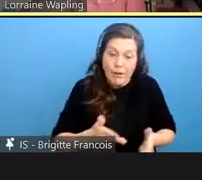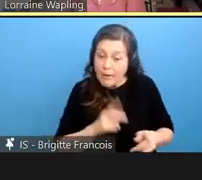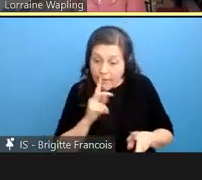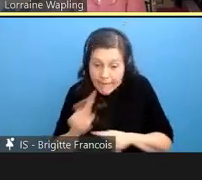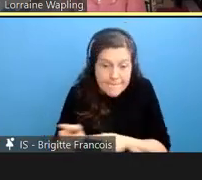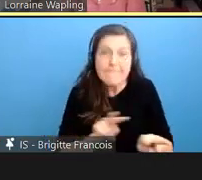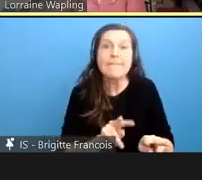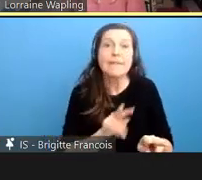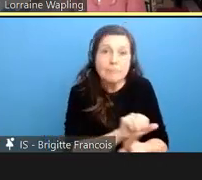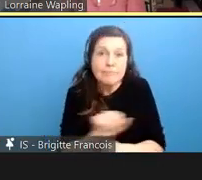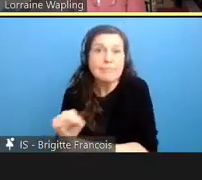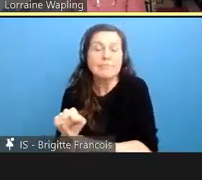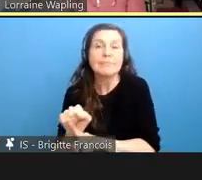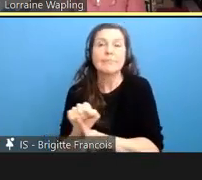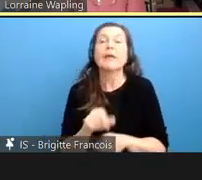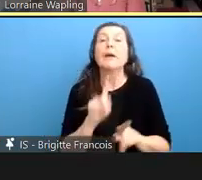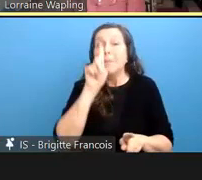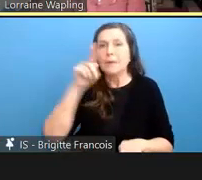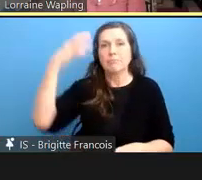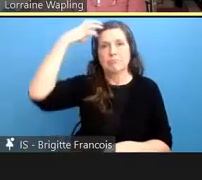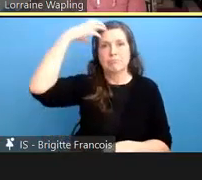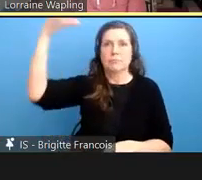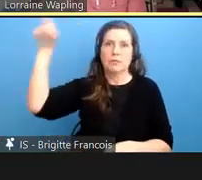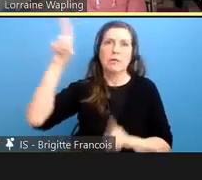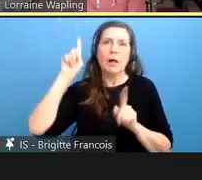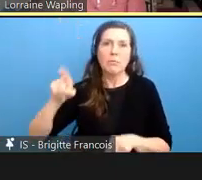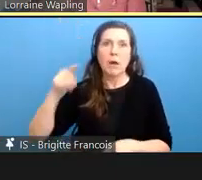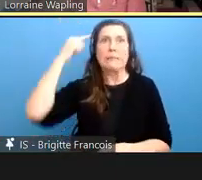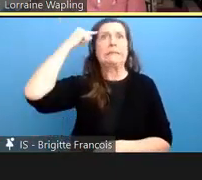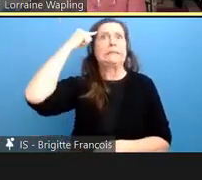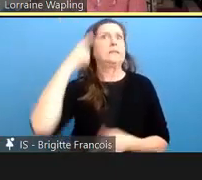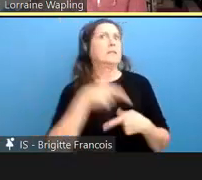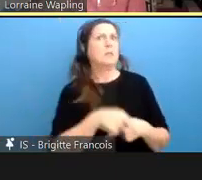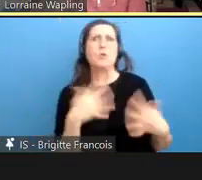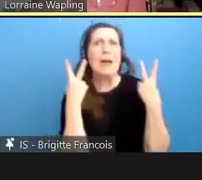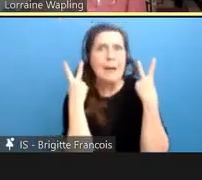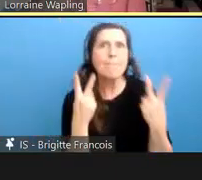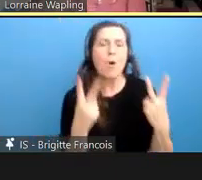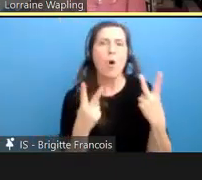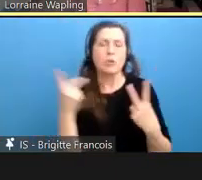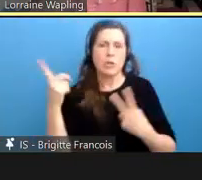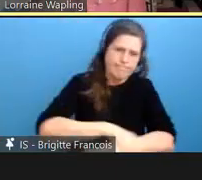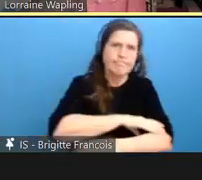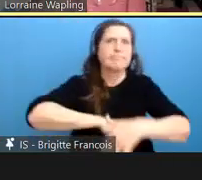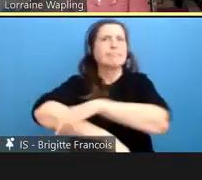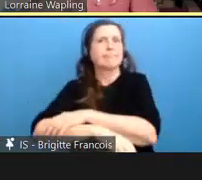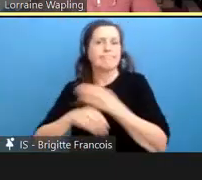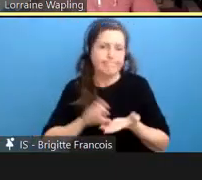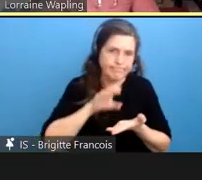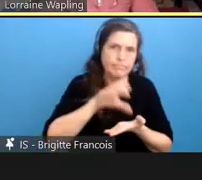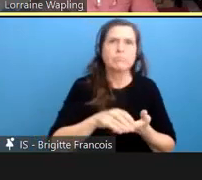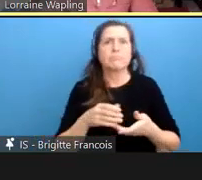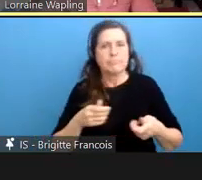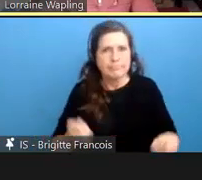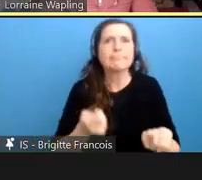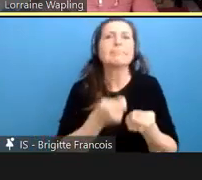to recognise the importance of ensuring that that's available. Supporting families to positively